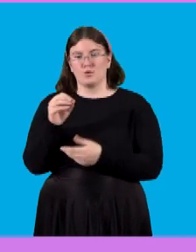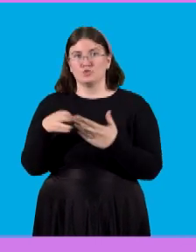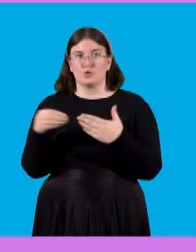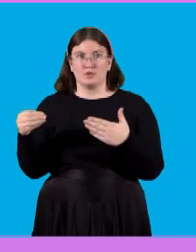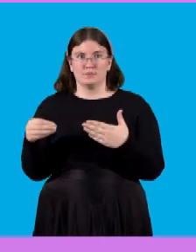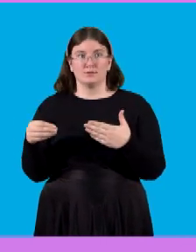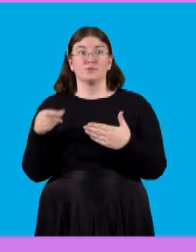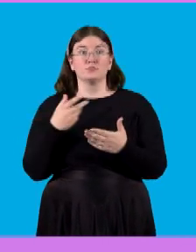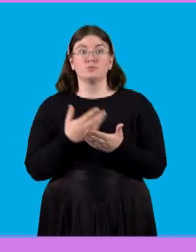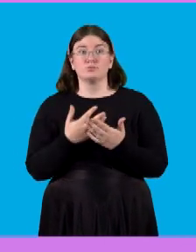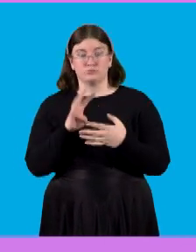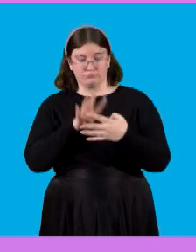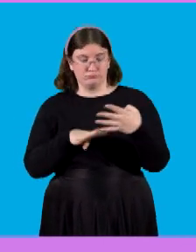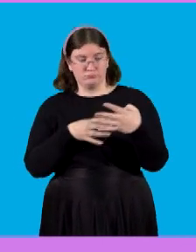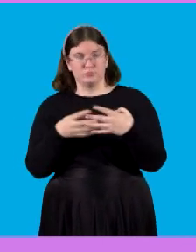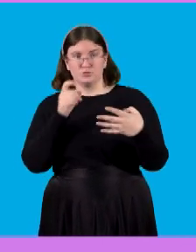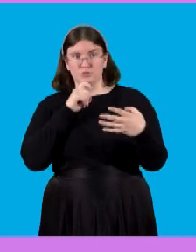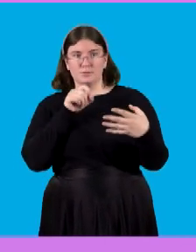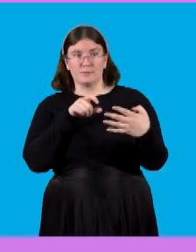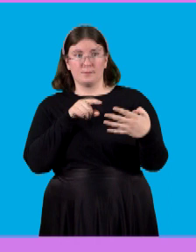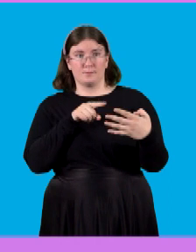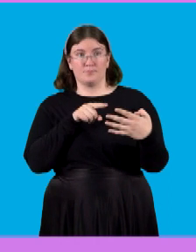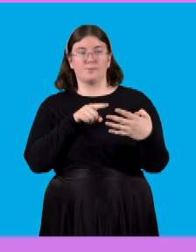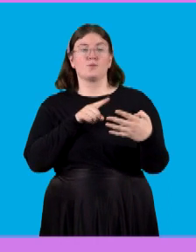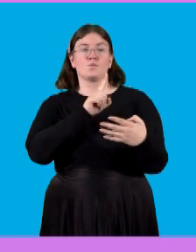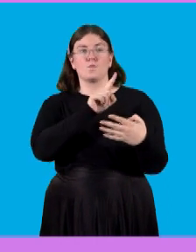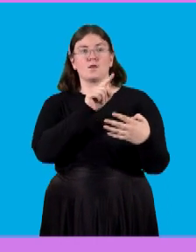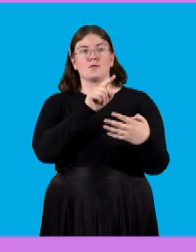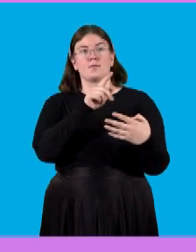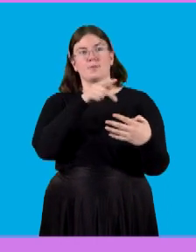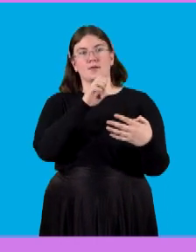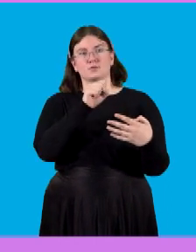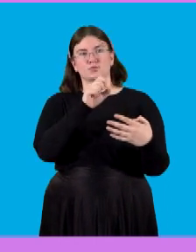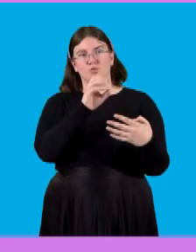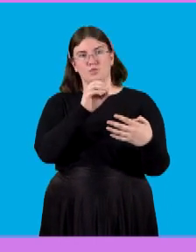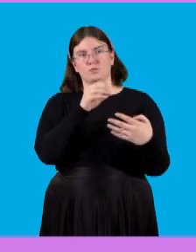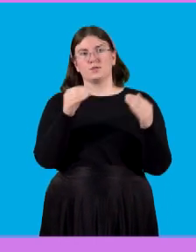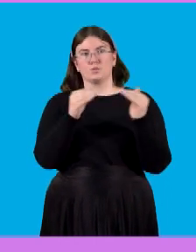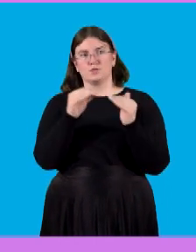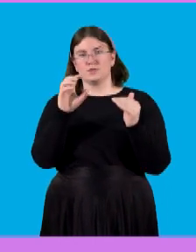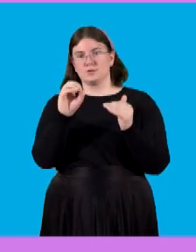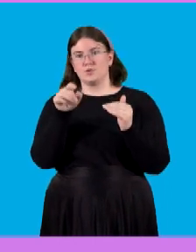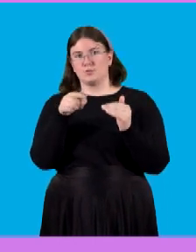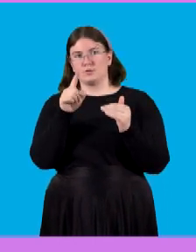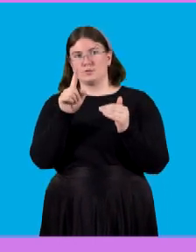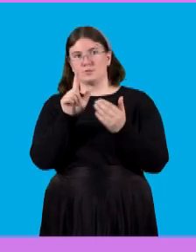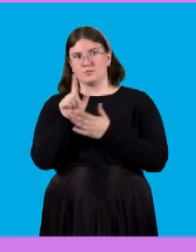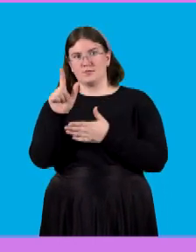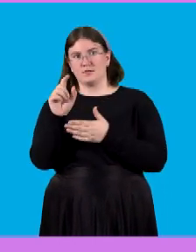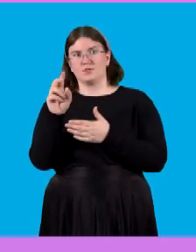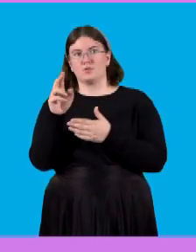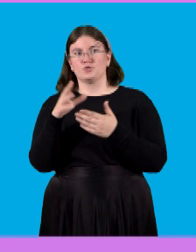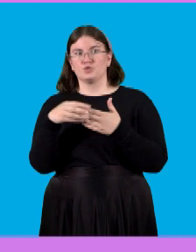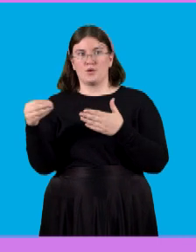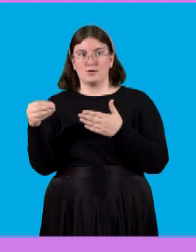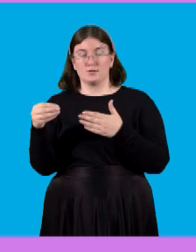$250. You can use the exchange rate in the table below, where we say one Argentine peso equals